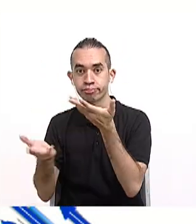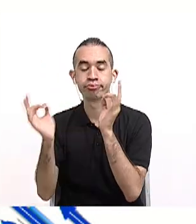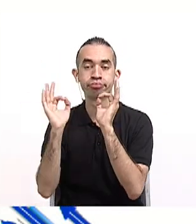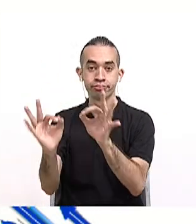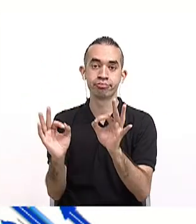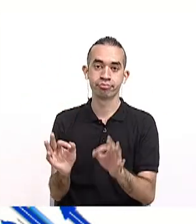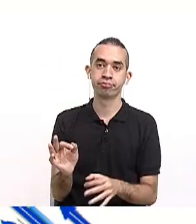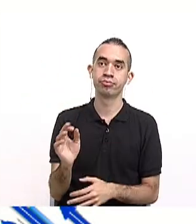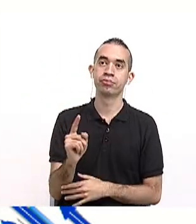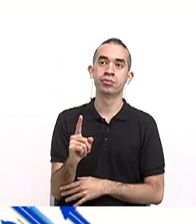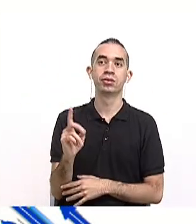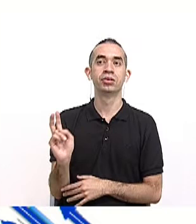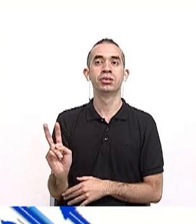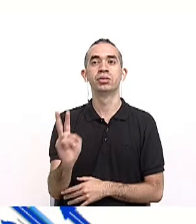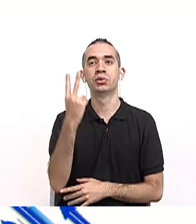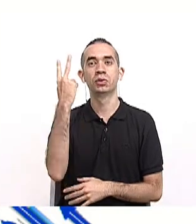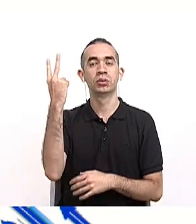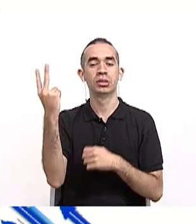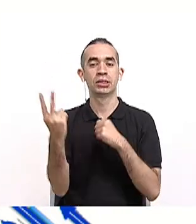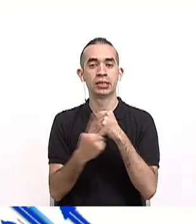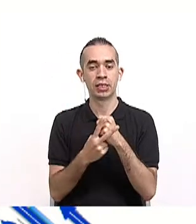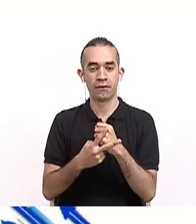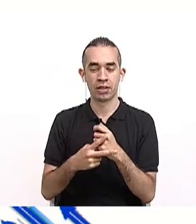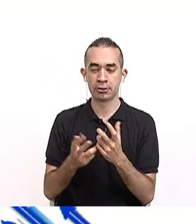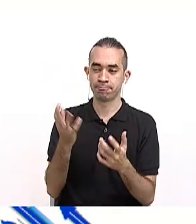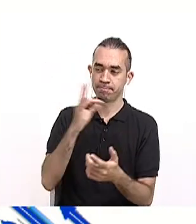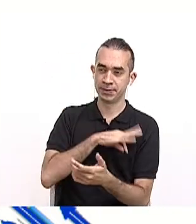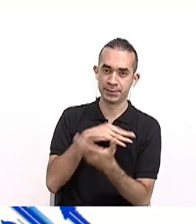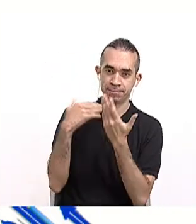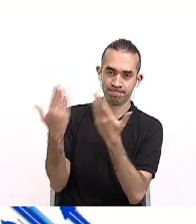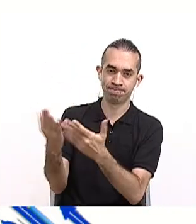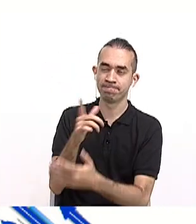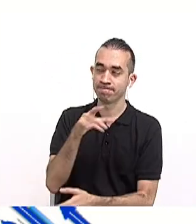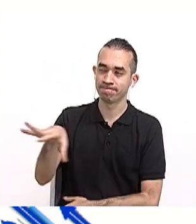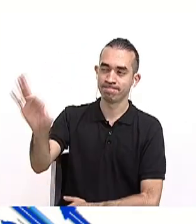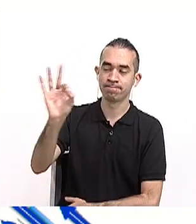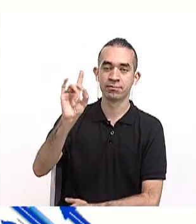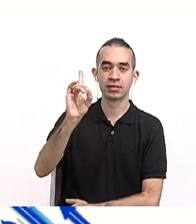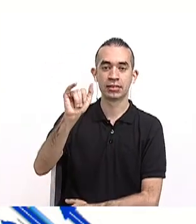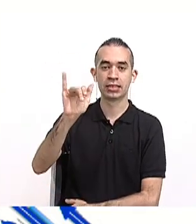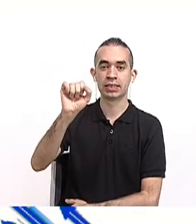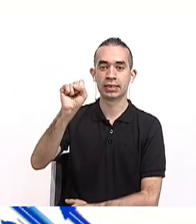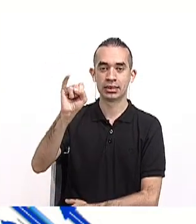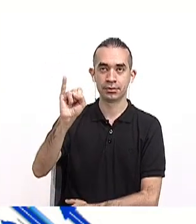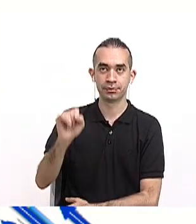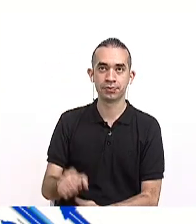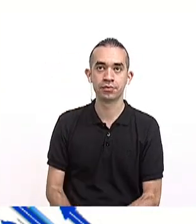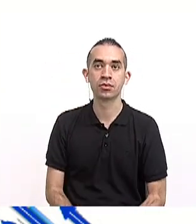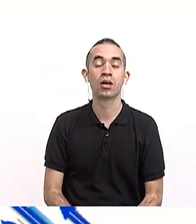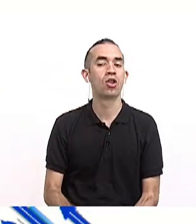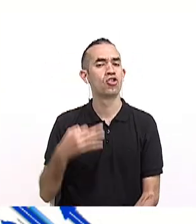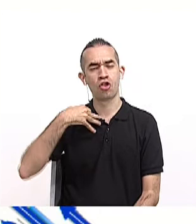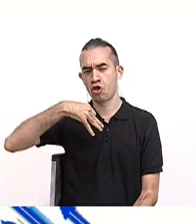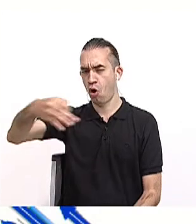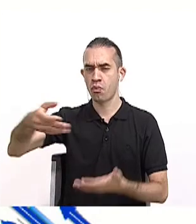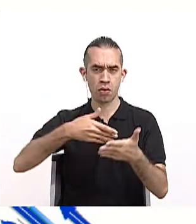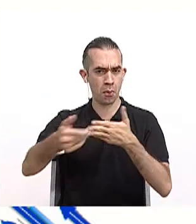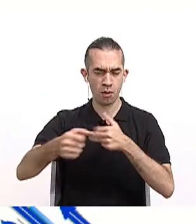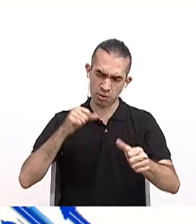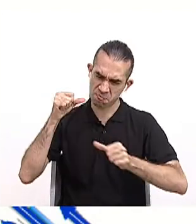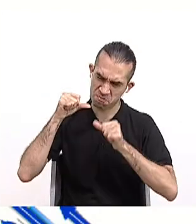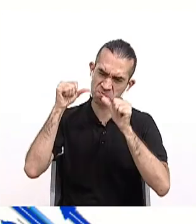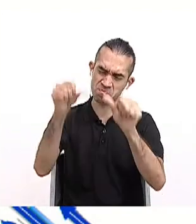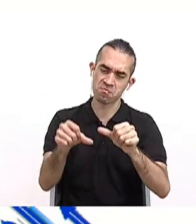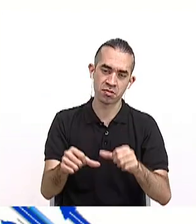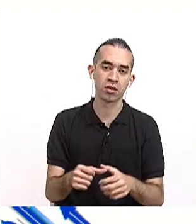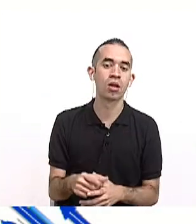ever oven recipient, Daisy. Every day, rain or shine, volunteers and local community members